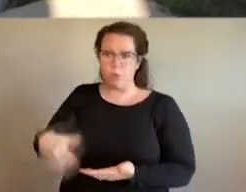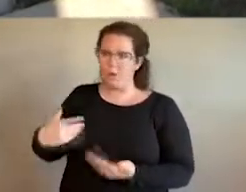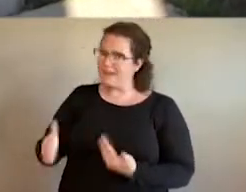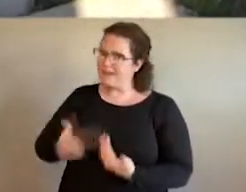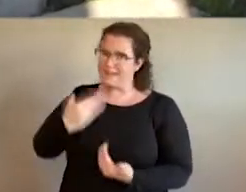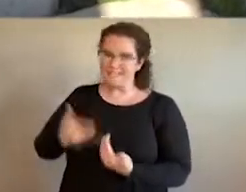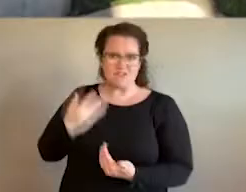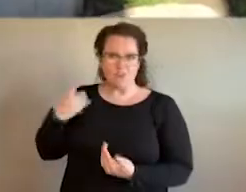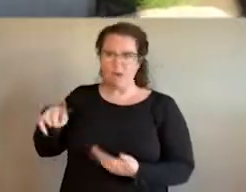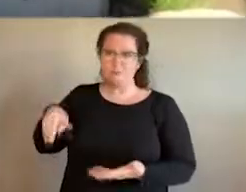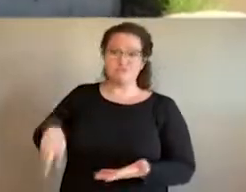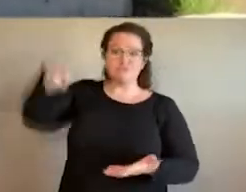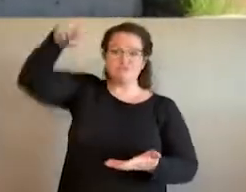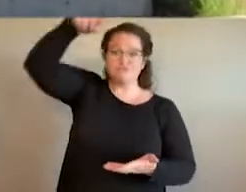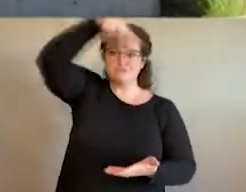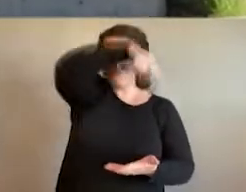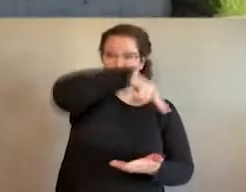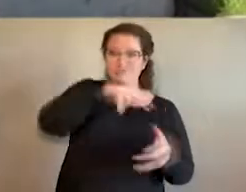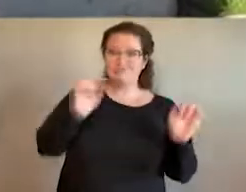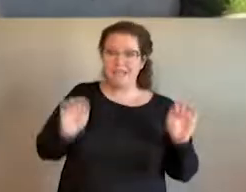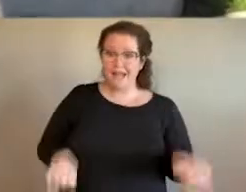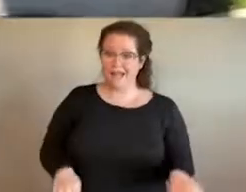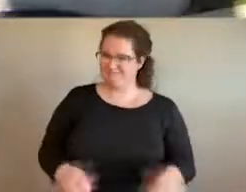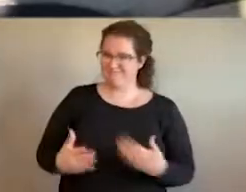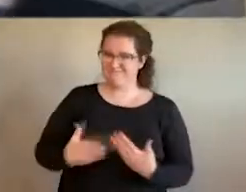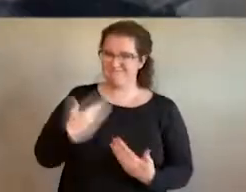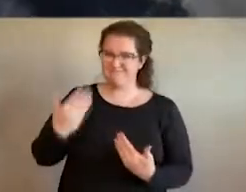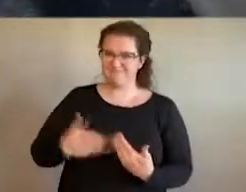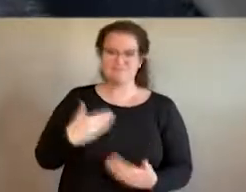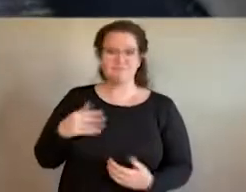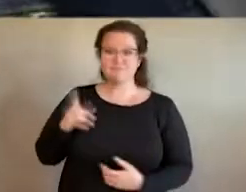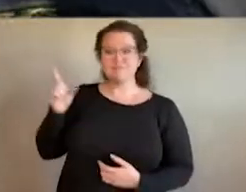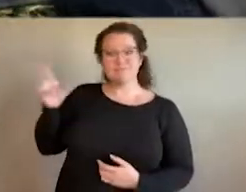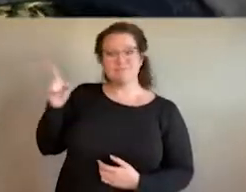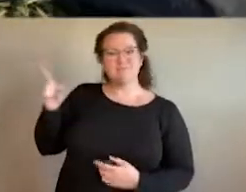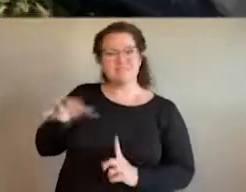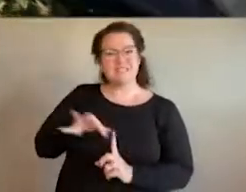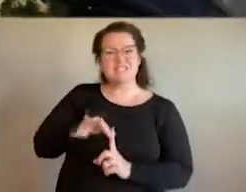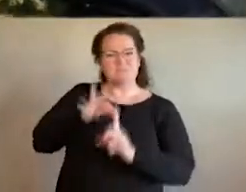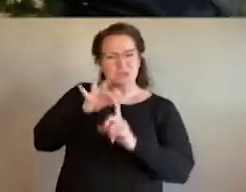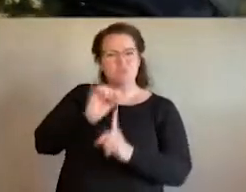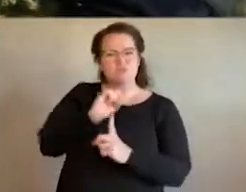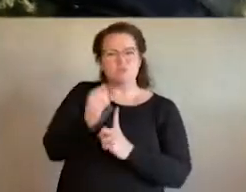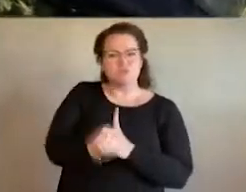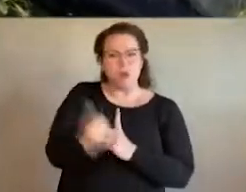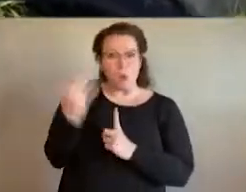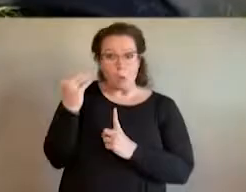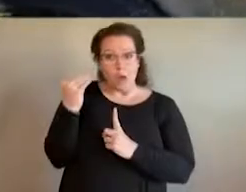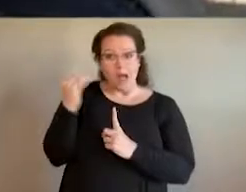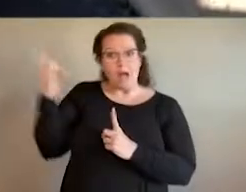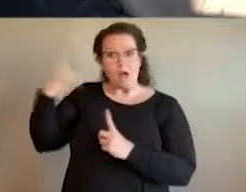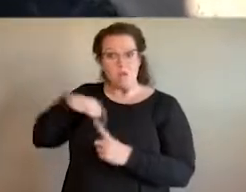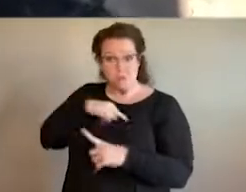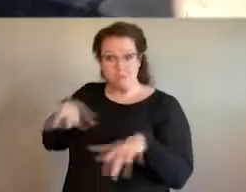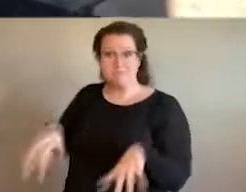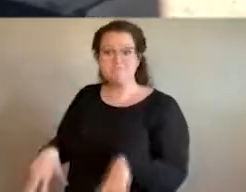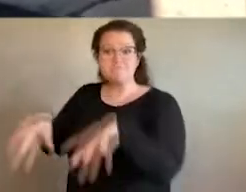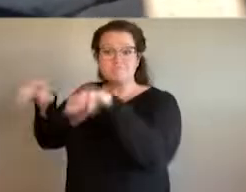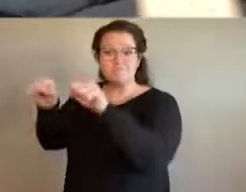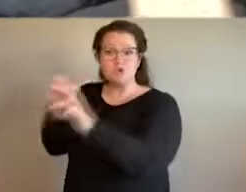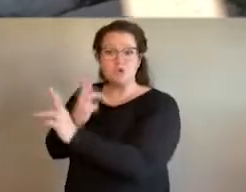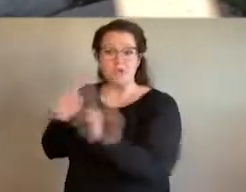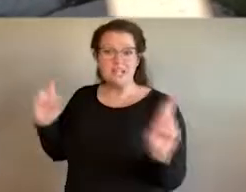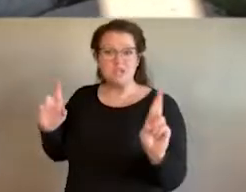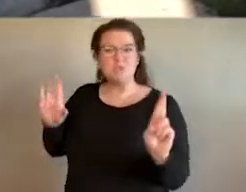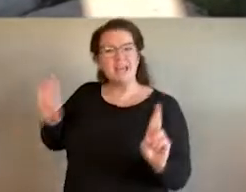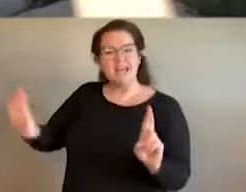effortless. He gets up there like it's absolutely nothing. So Slash is kind of a special case. He was a rescue, and his owners